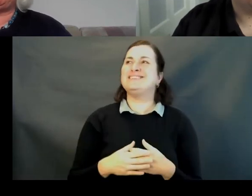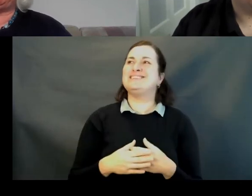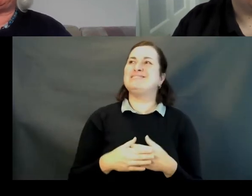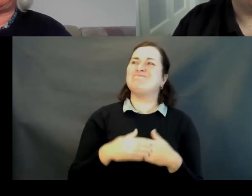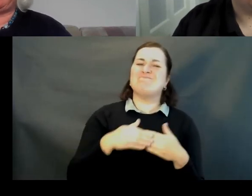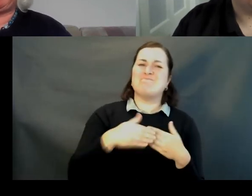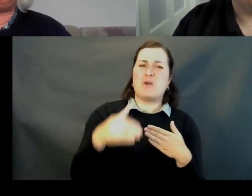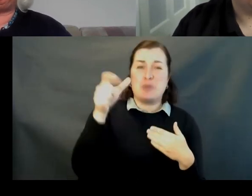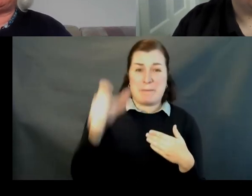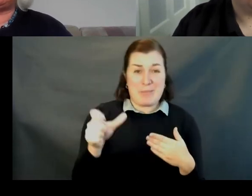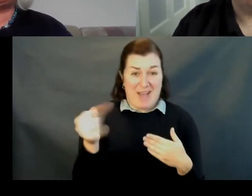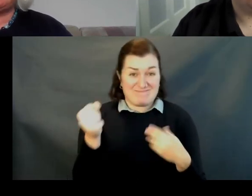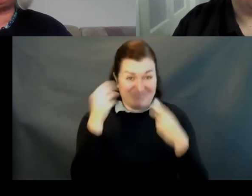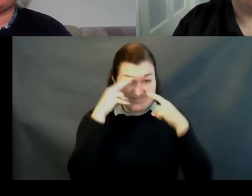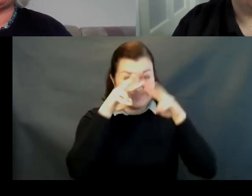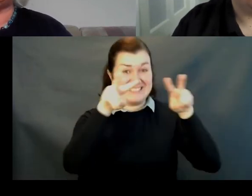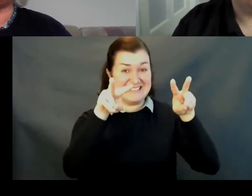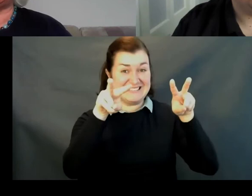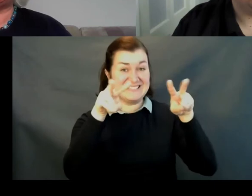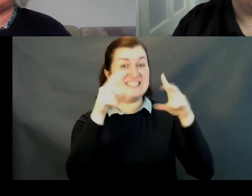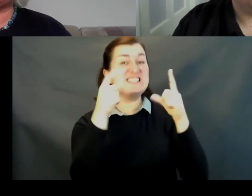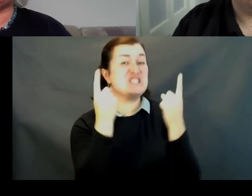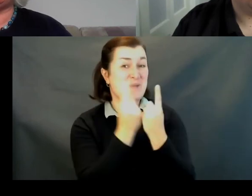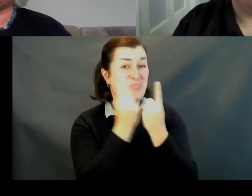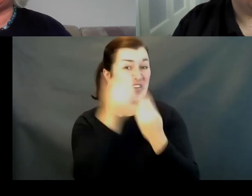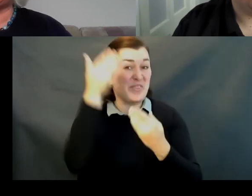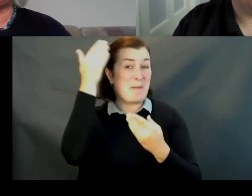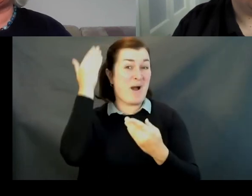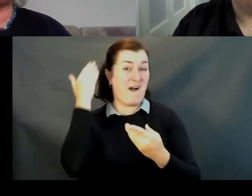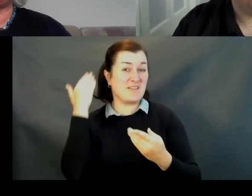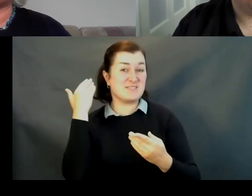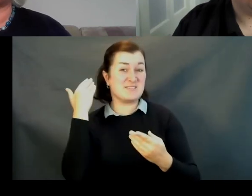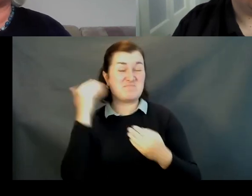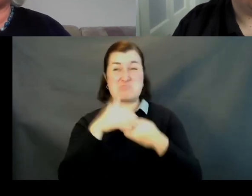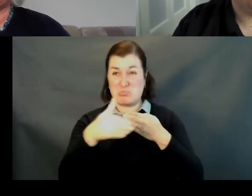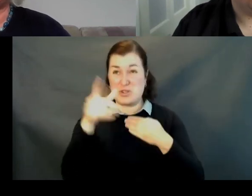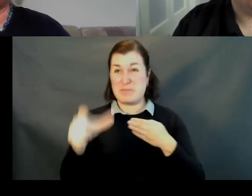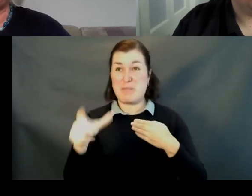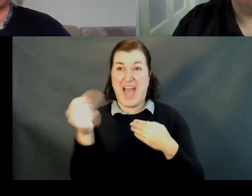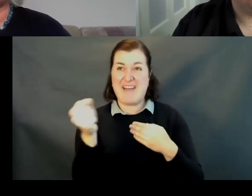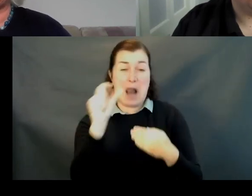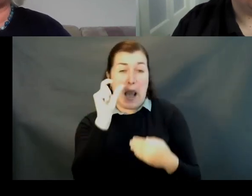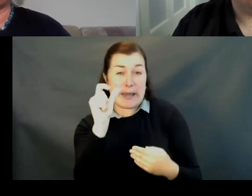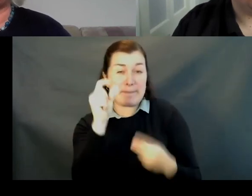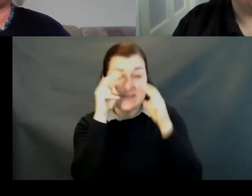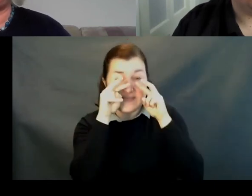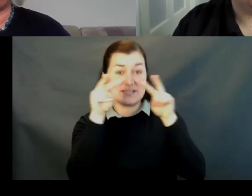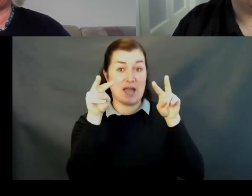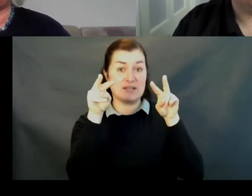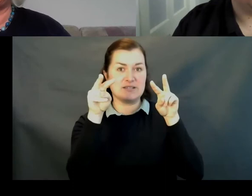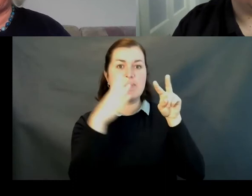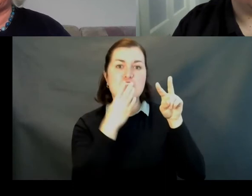Most people have some kind of sight, and they will use their sight in very different ways, as Charles